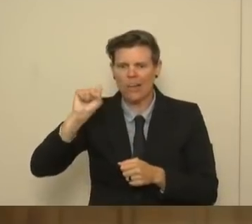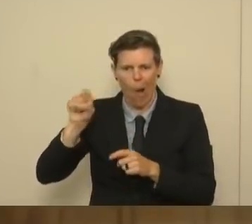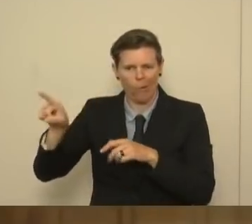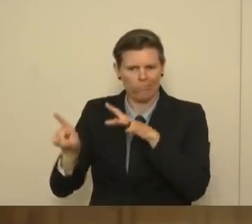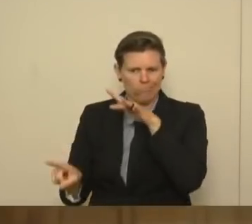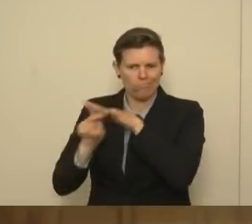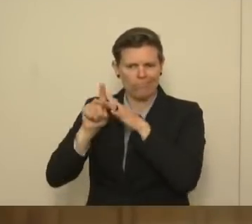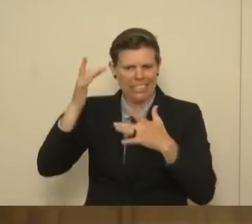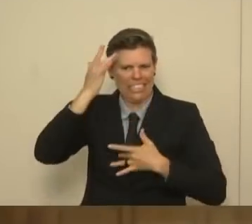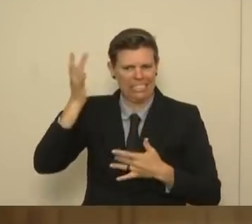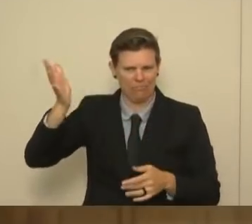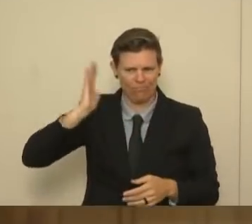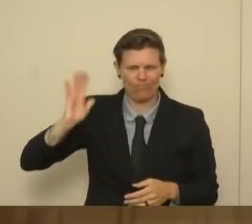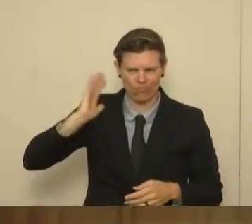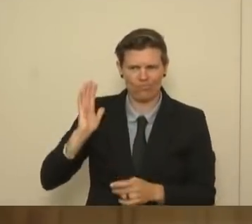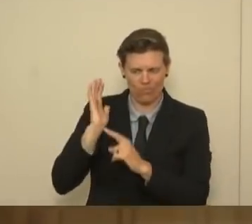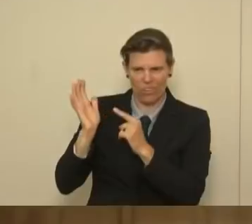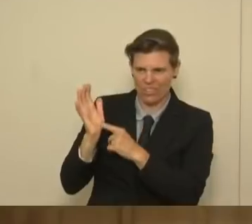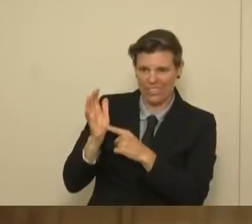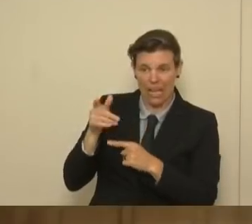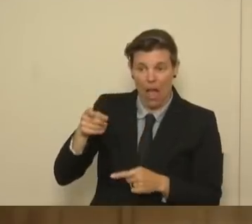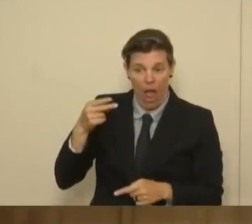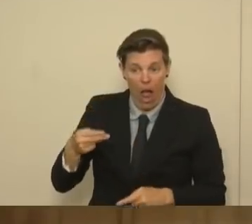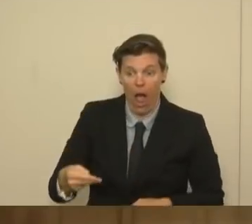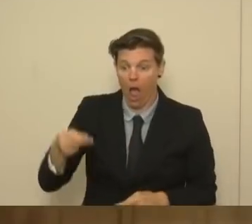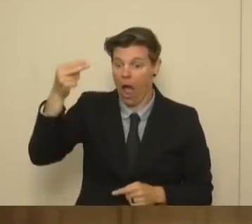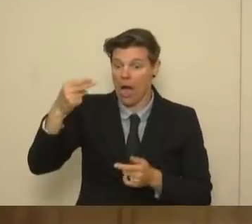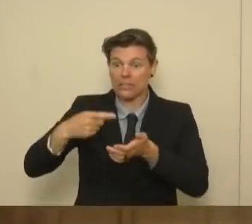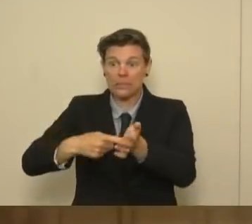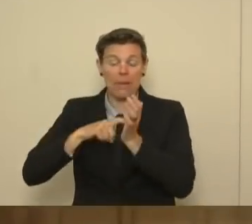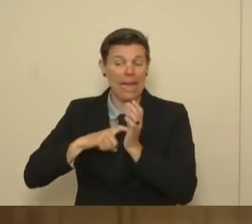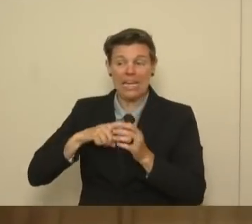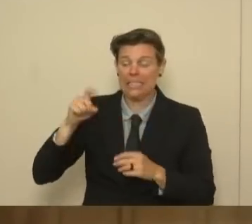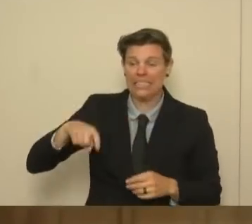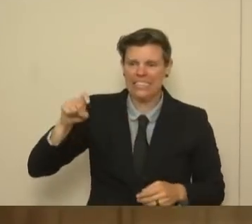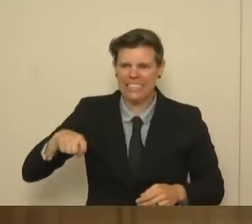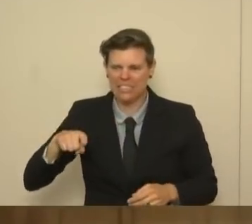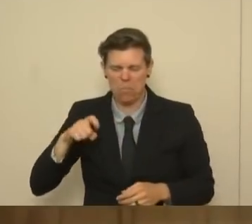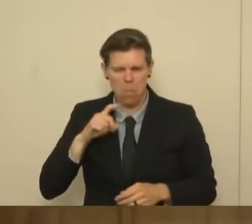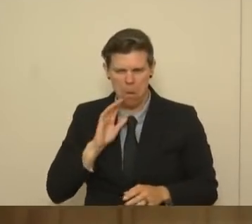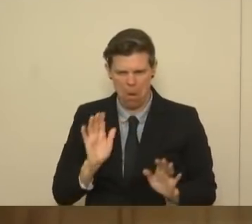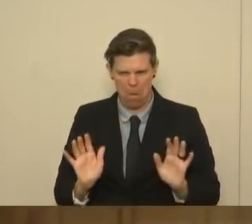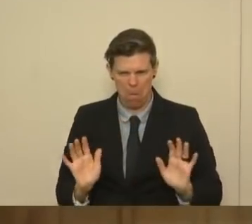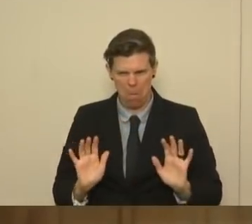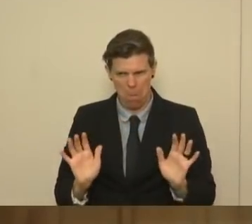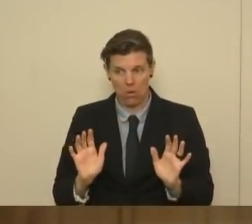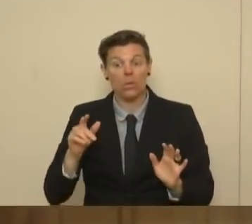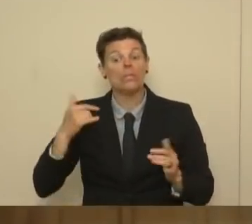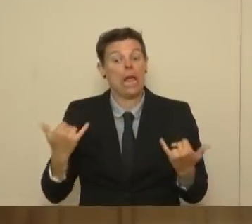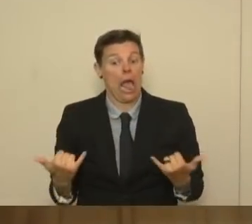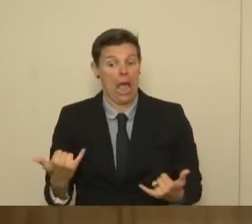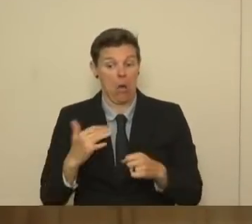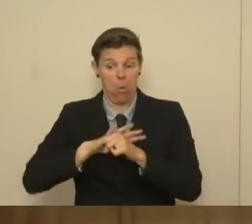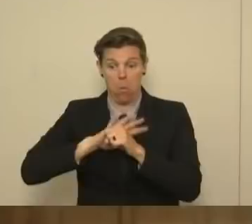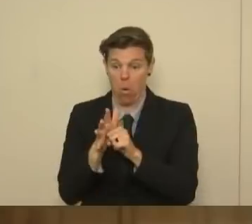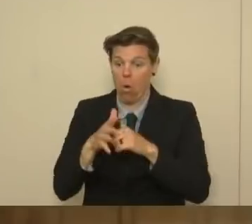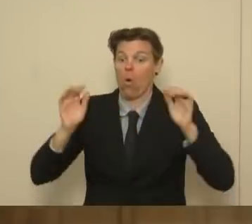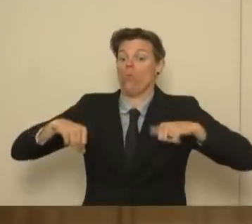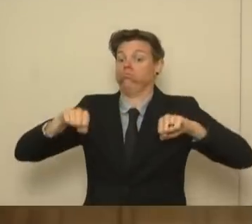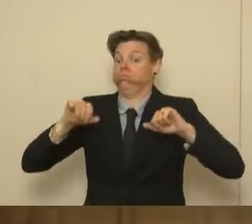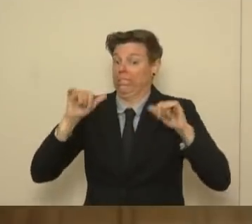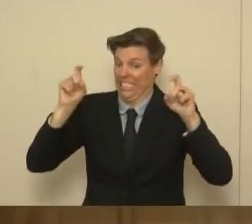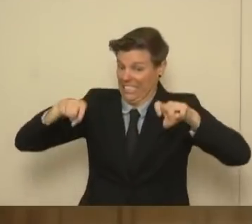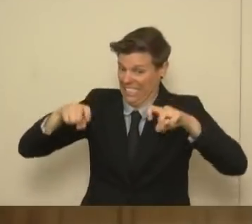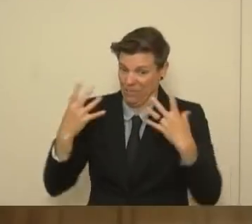we'll see for COVID, but they have had supply chain issues and production issues as well.